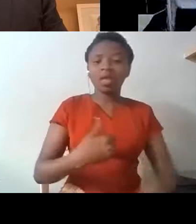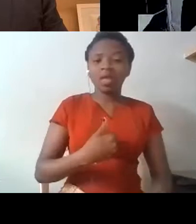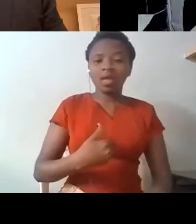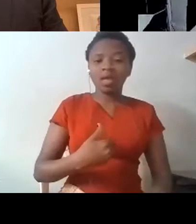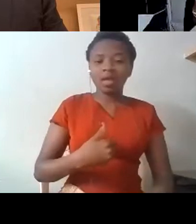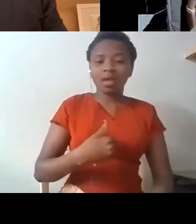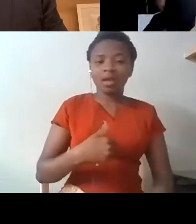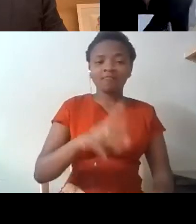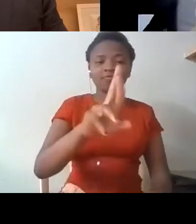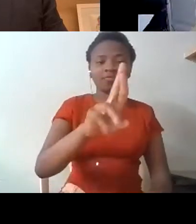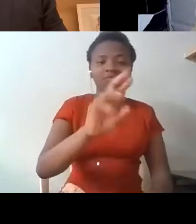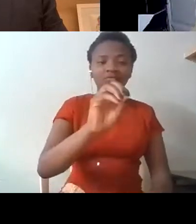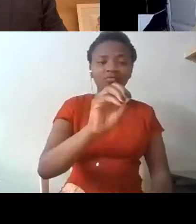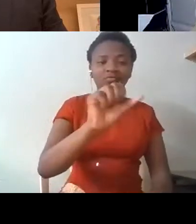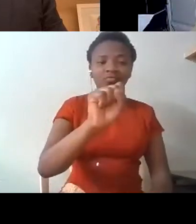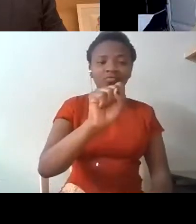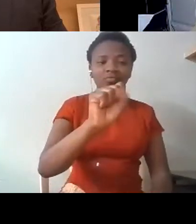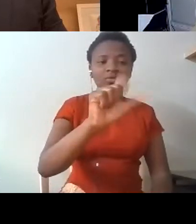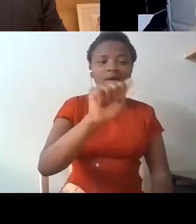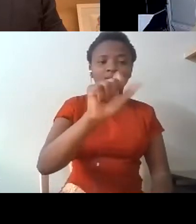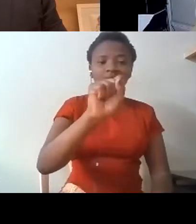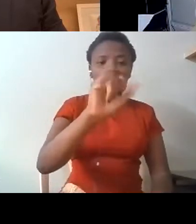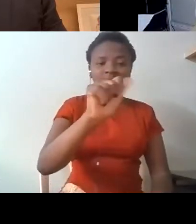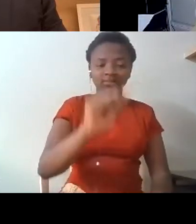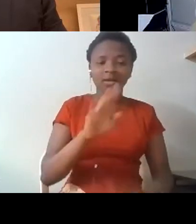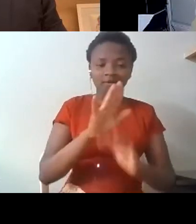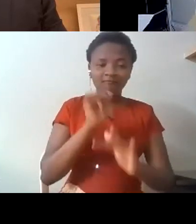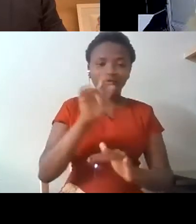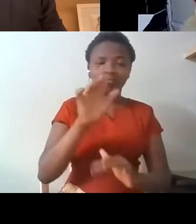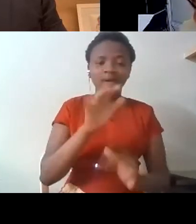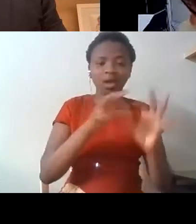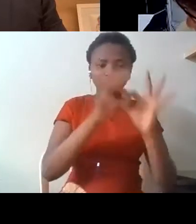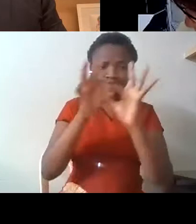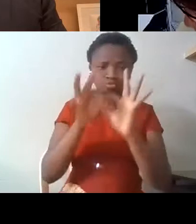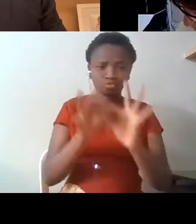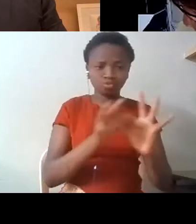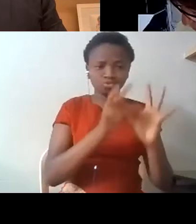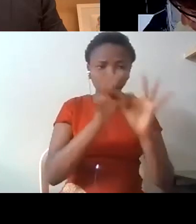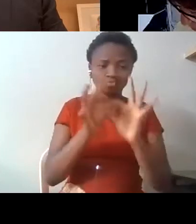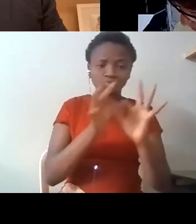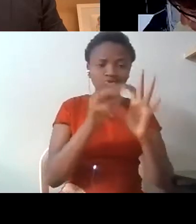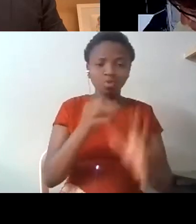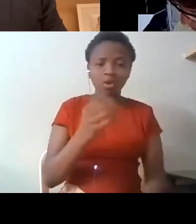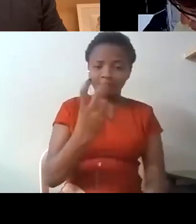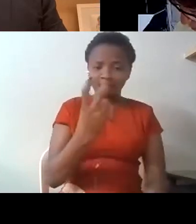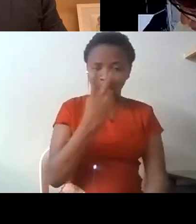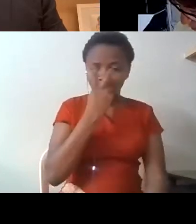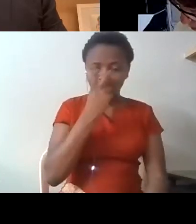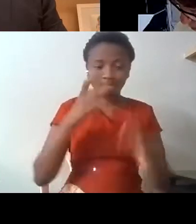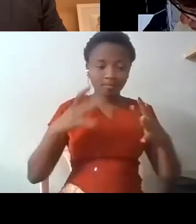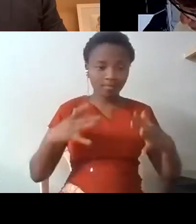Galarza, the representative of the Latin American Blind Union to the World Blind Union, one of our most